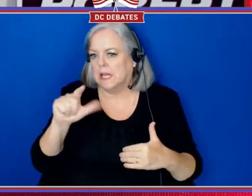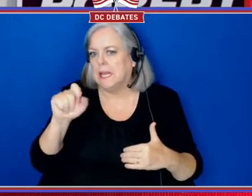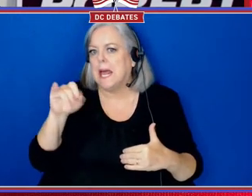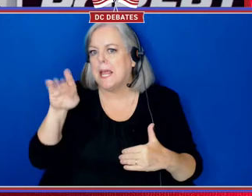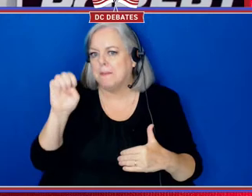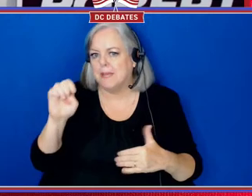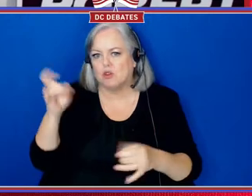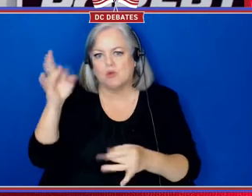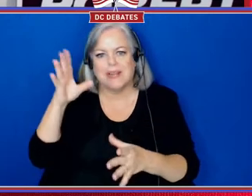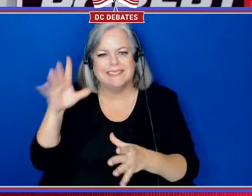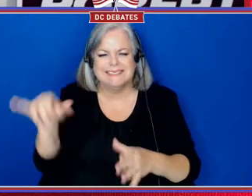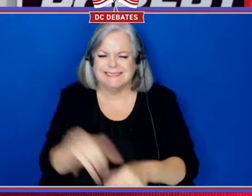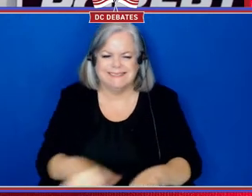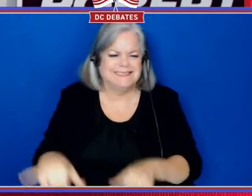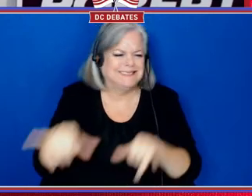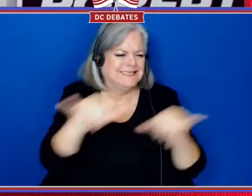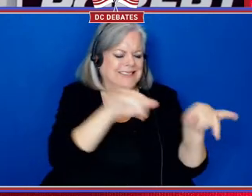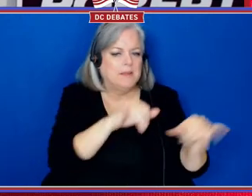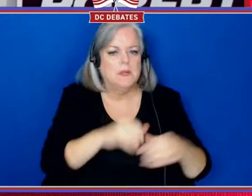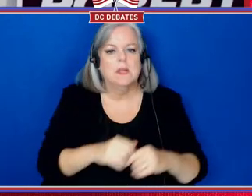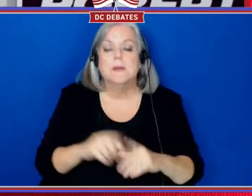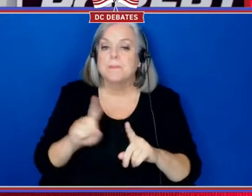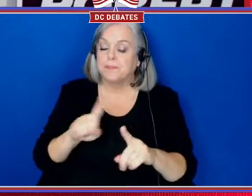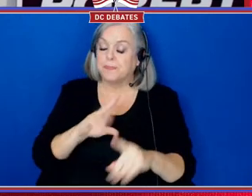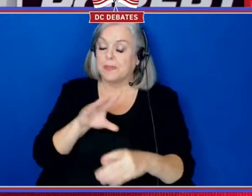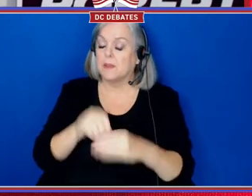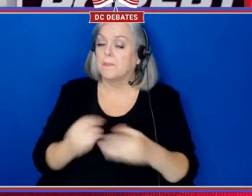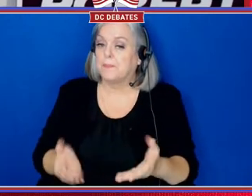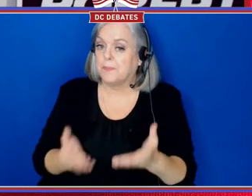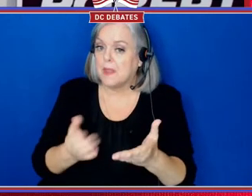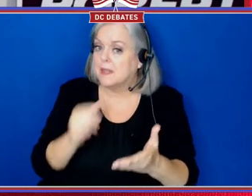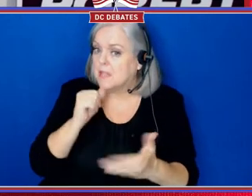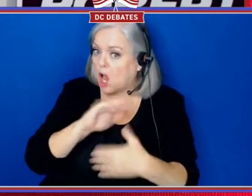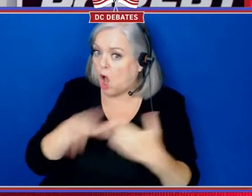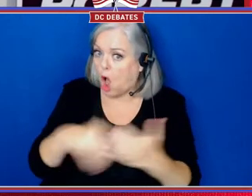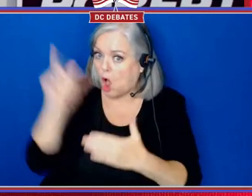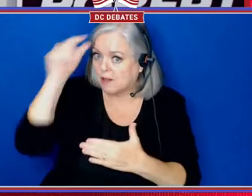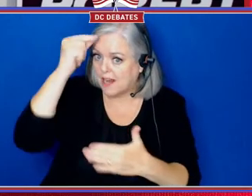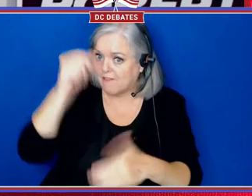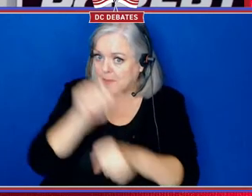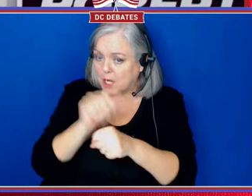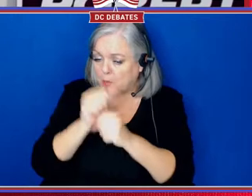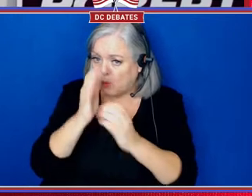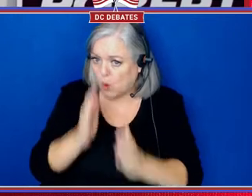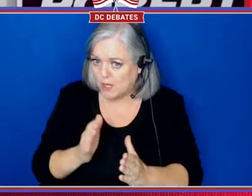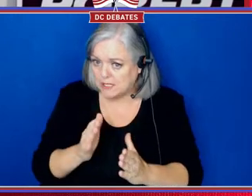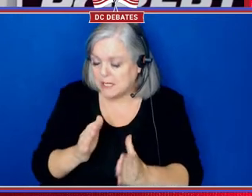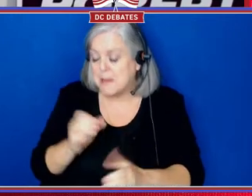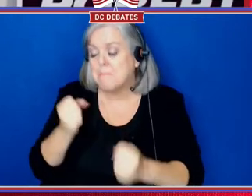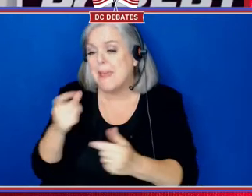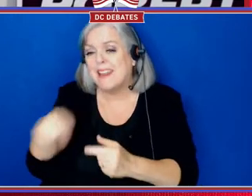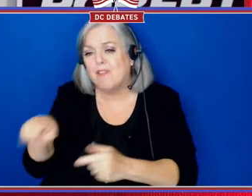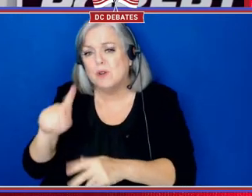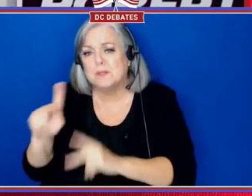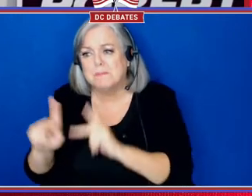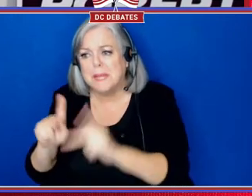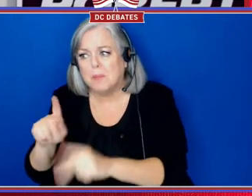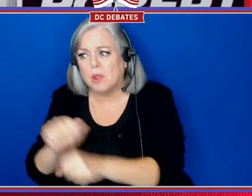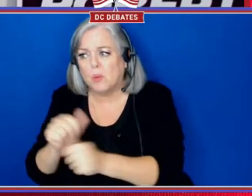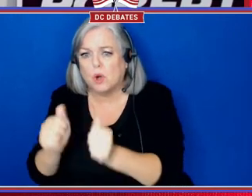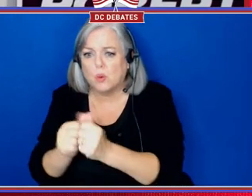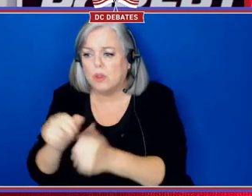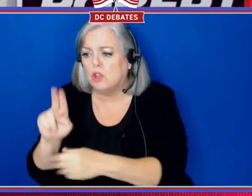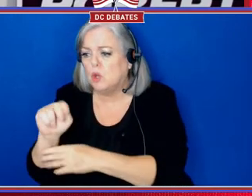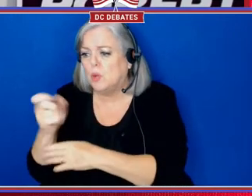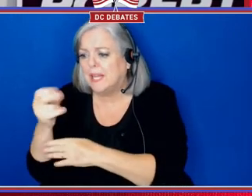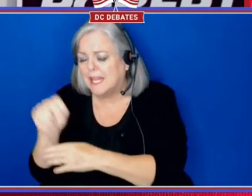not all government employees. Many of these folks will work with our unions and with private contractors that do work on behalf of